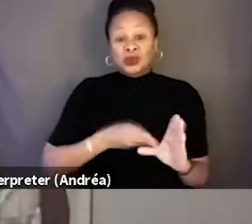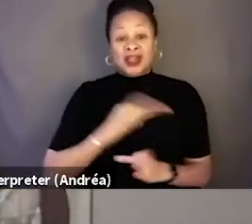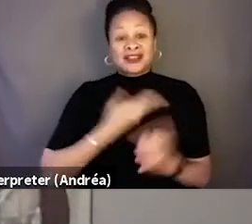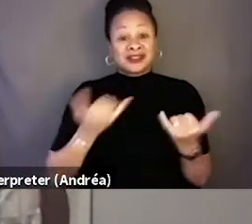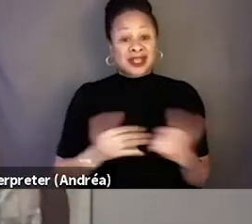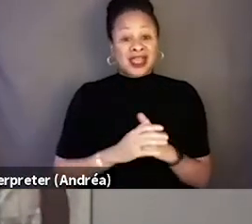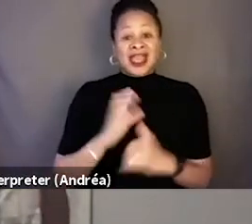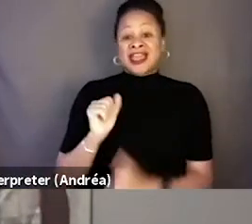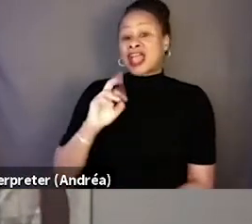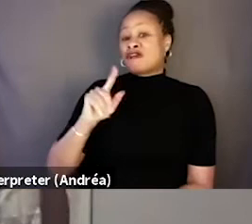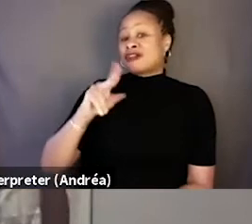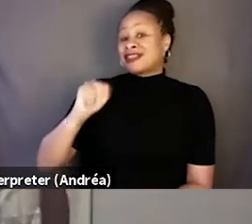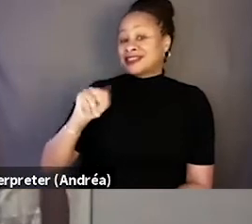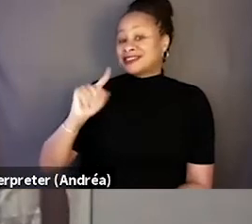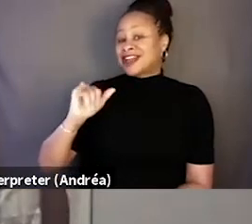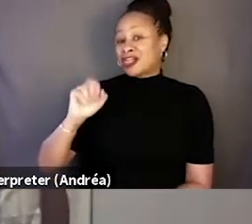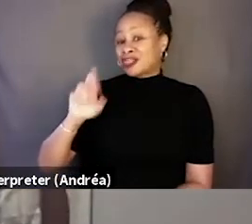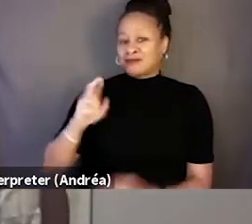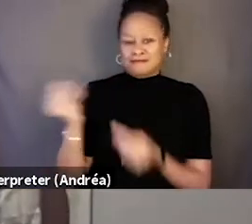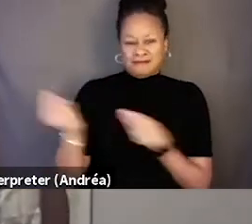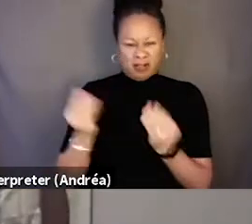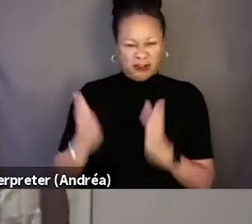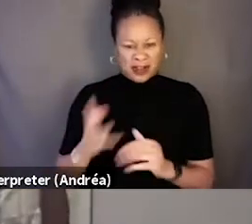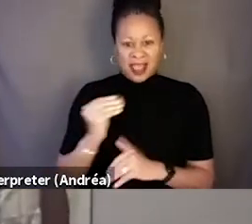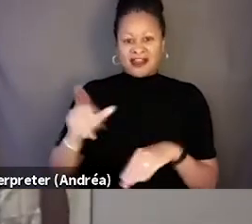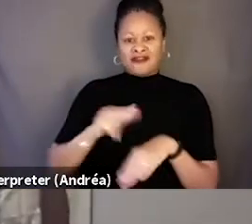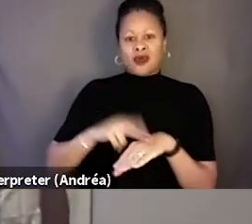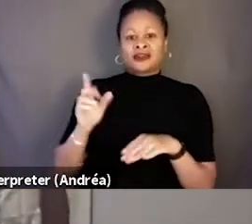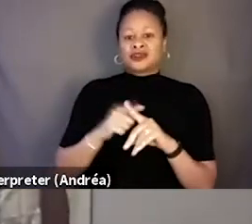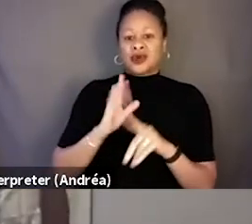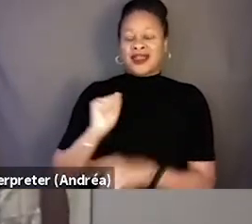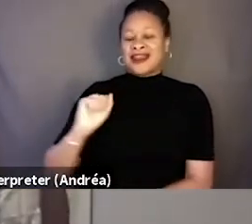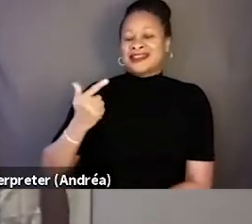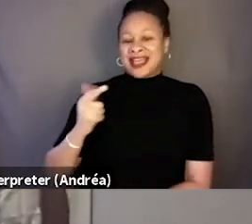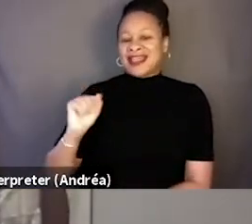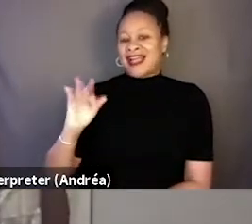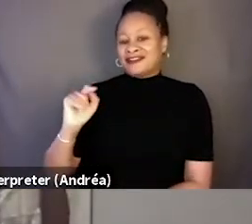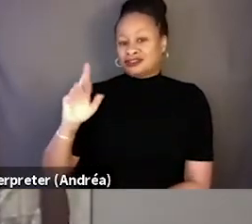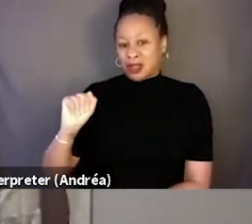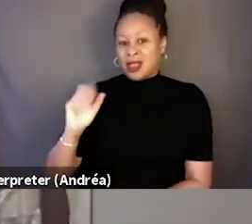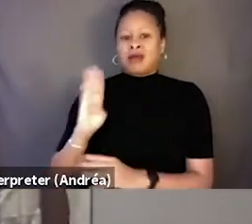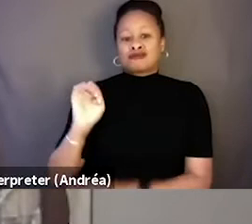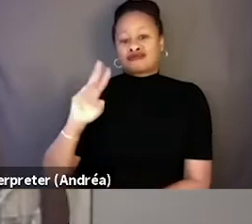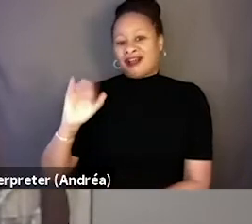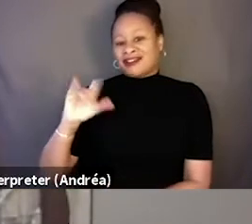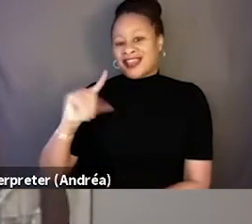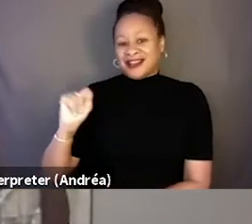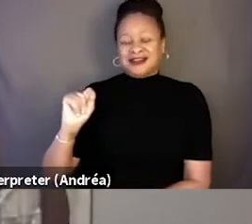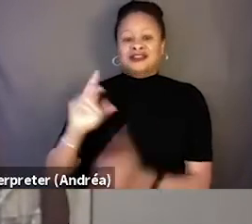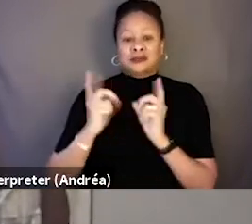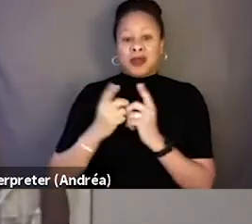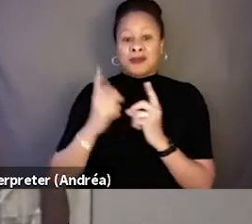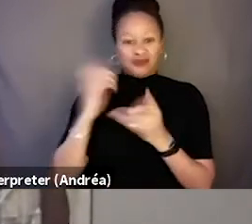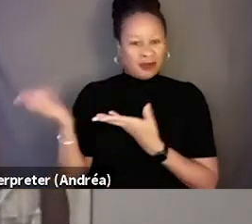to Carolyn Tyler, our moderator, and of course to our SAG-AFTRA broadcast department for helping us bring this event to